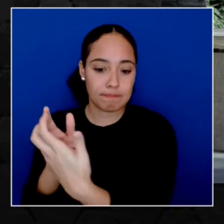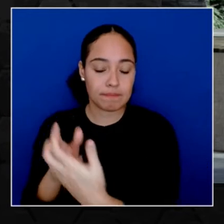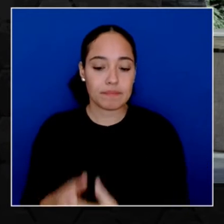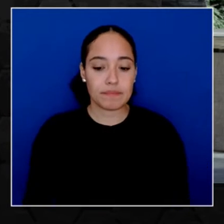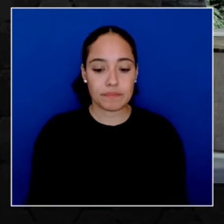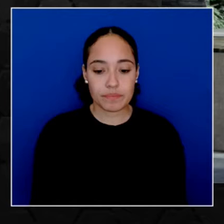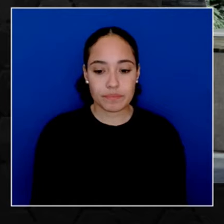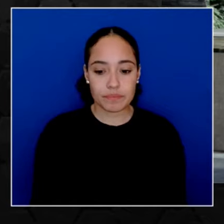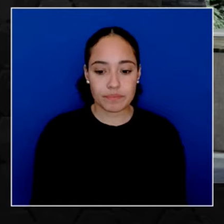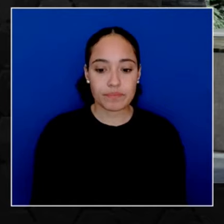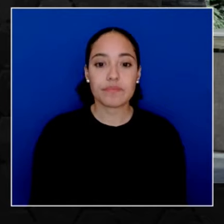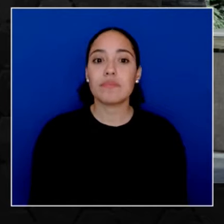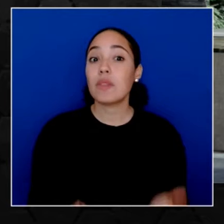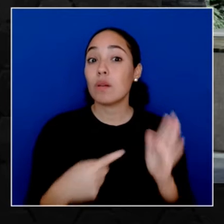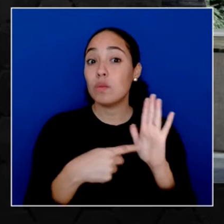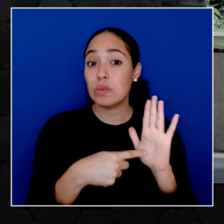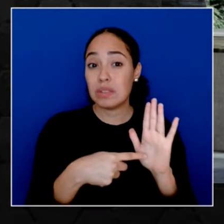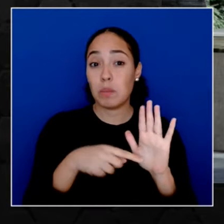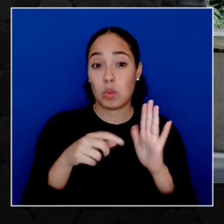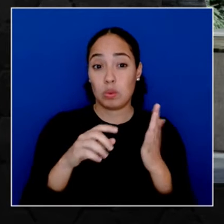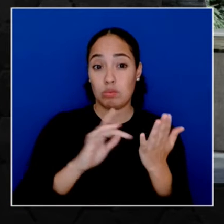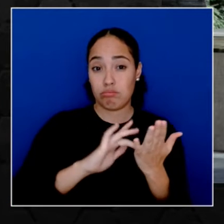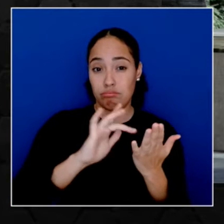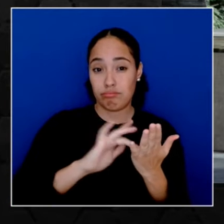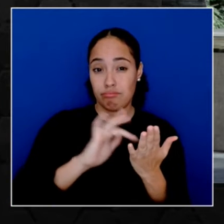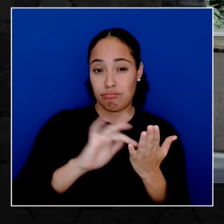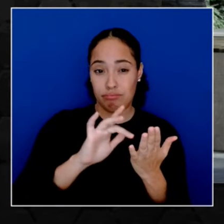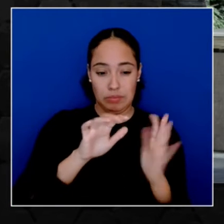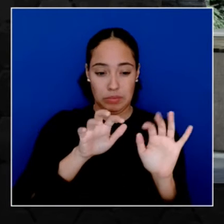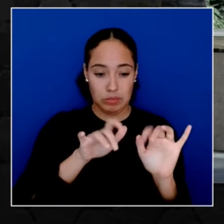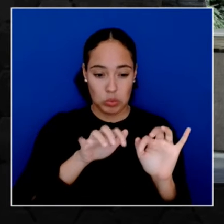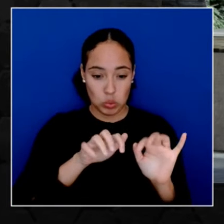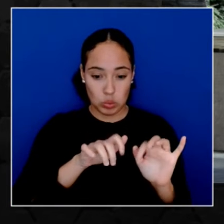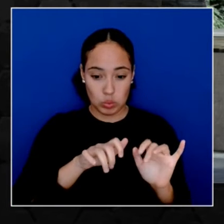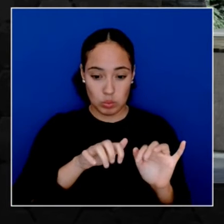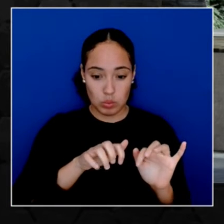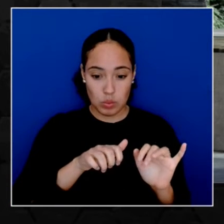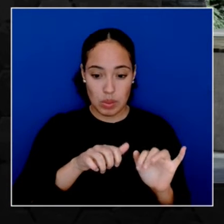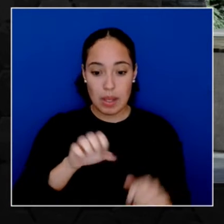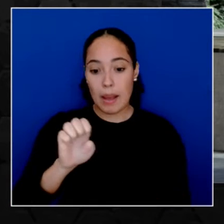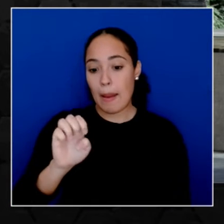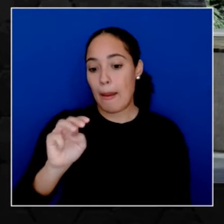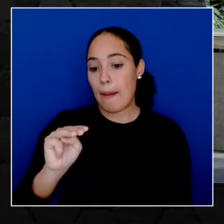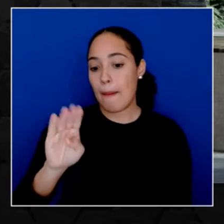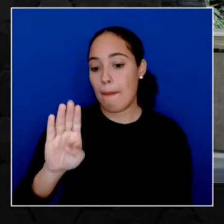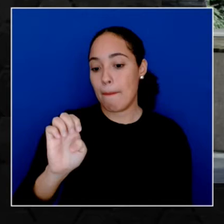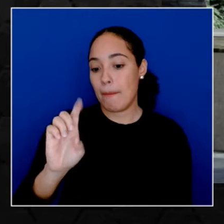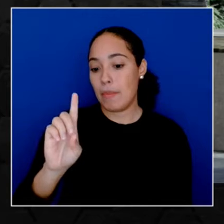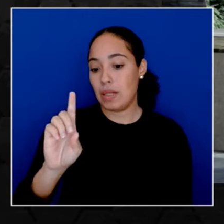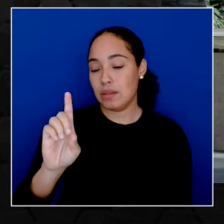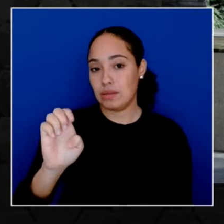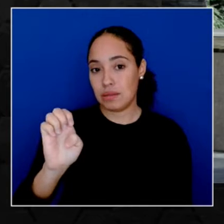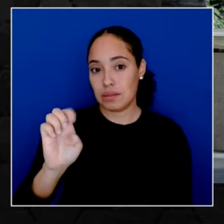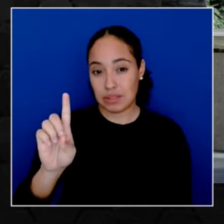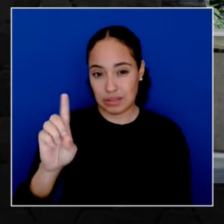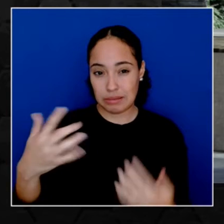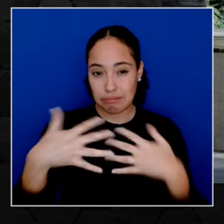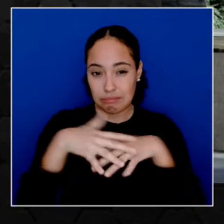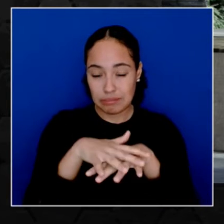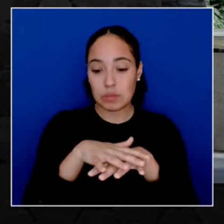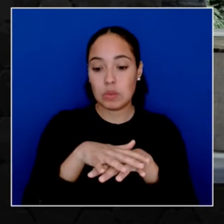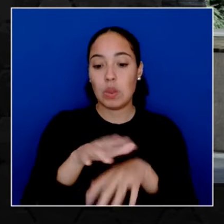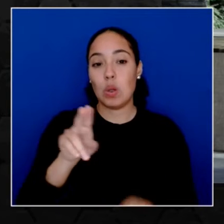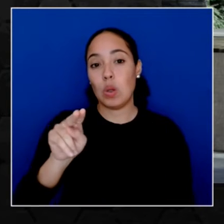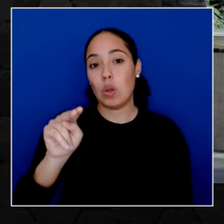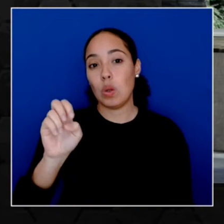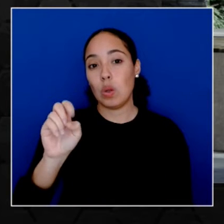embedded notebook within a PyTorch learning environment is a good example. So people can have a quick look at the theory, and at the same